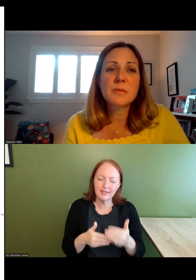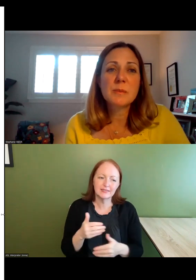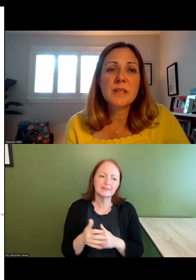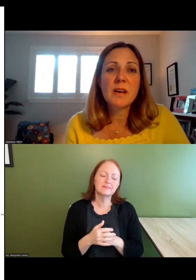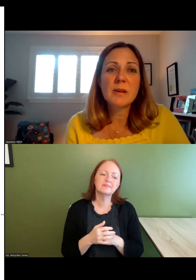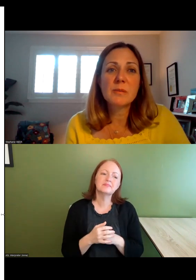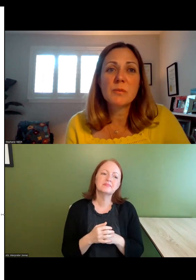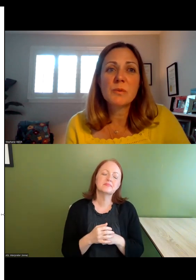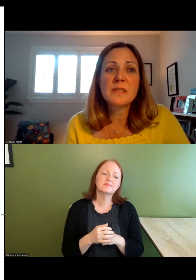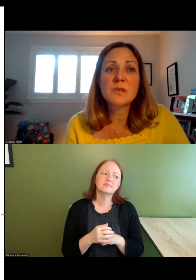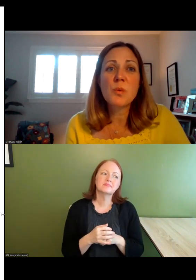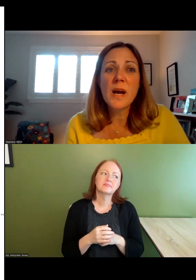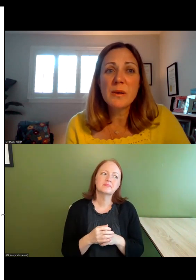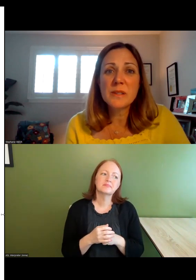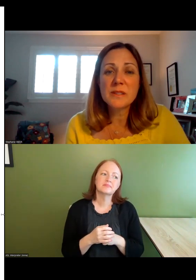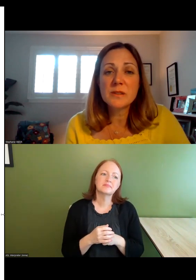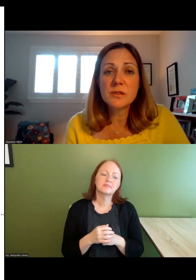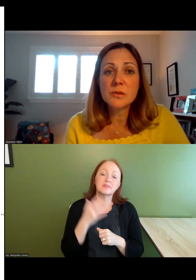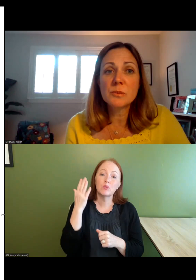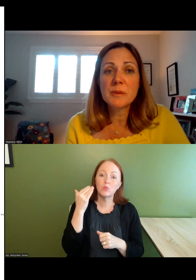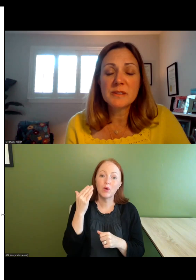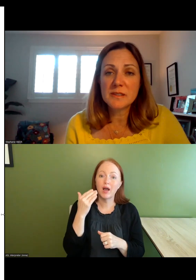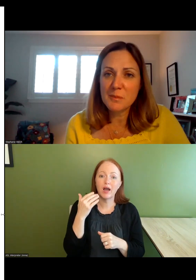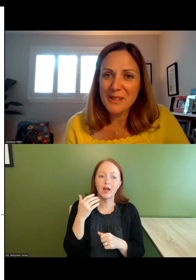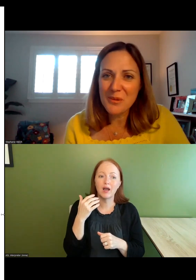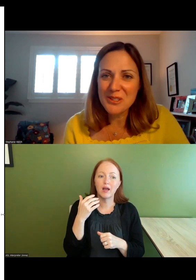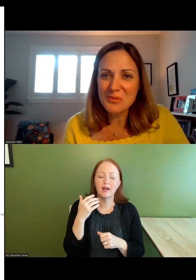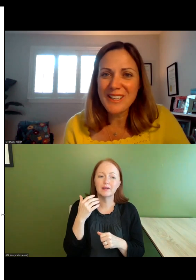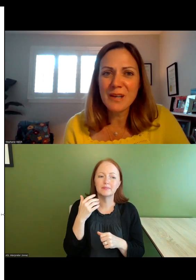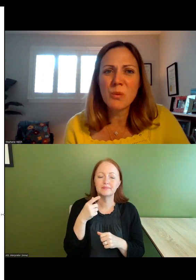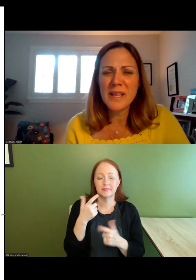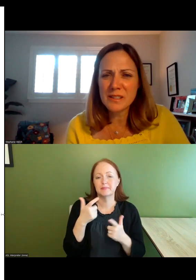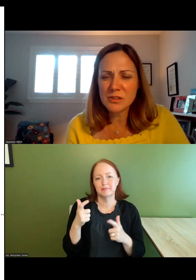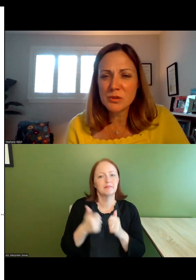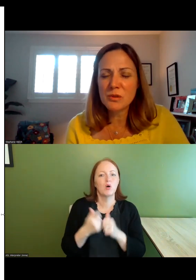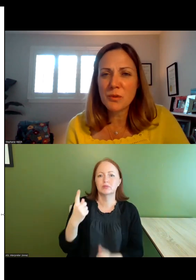of the reasons why we didn't do, because this is the main question